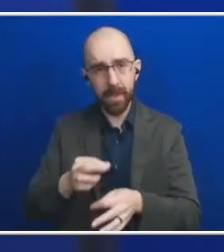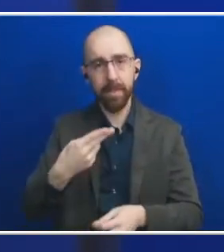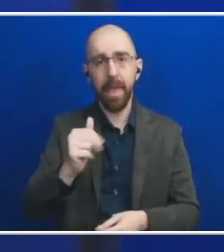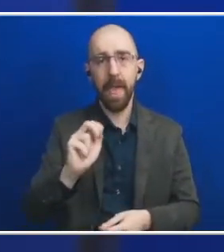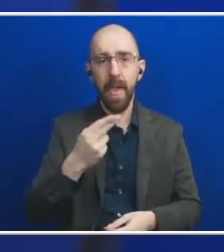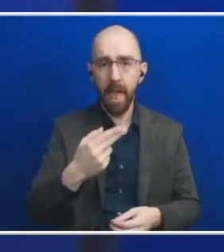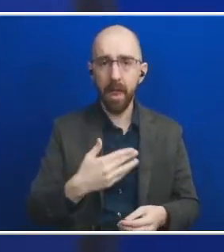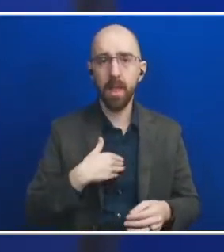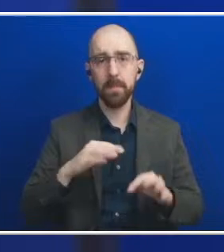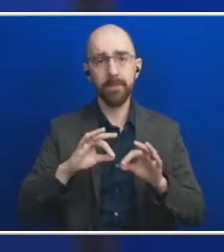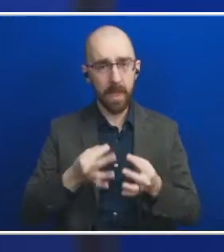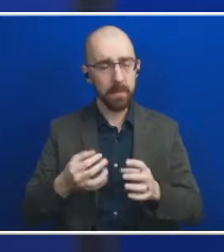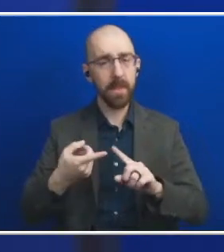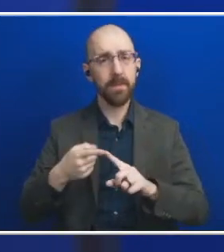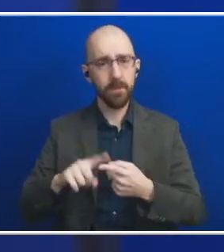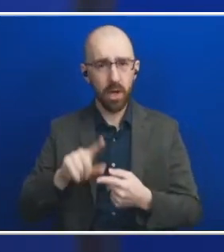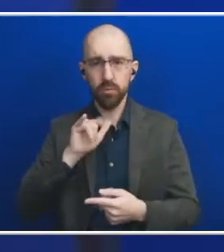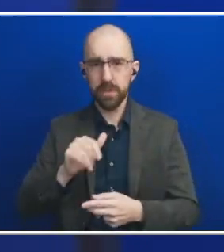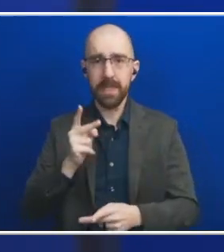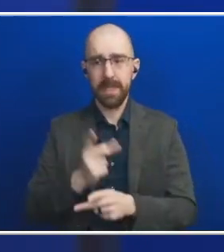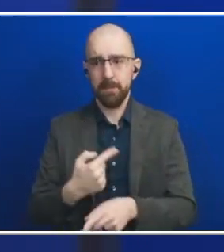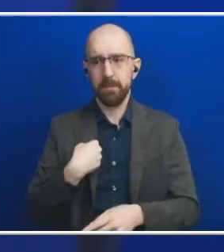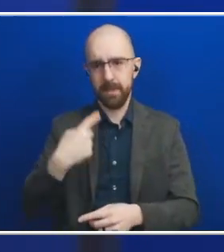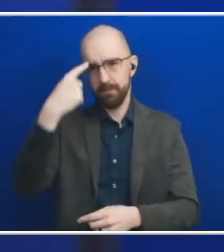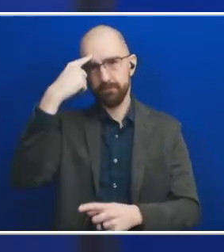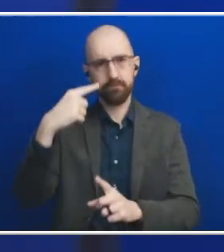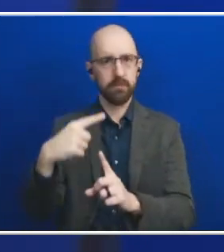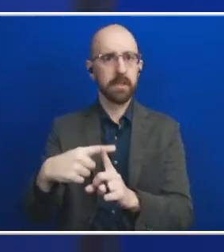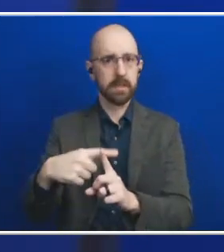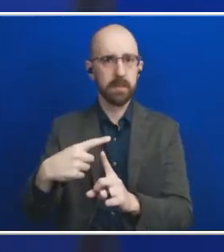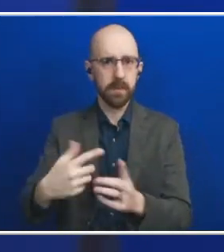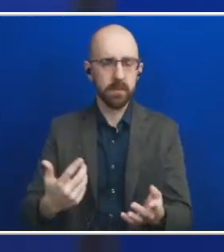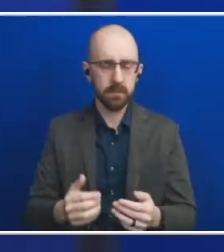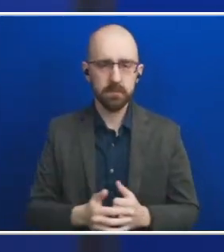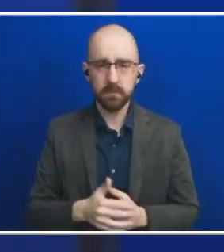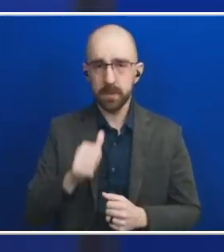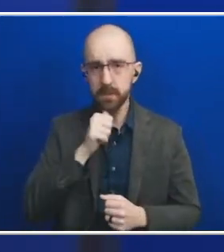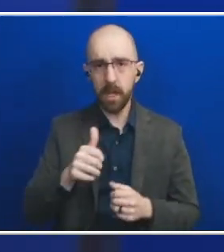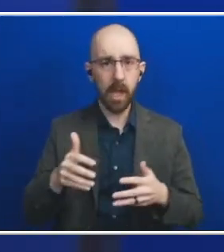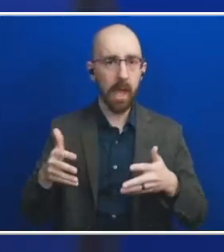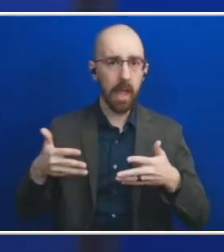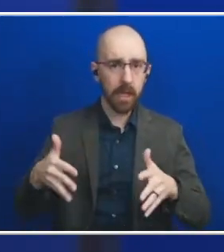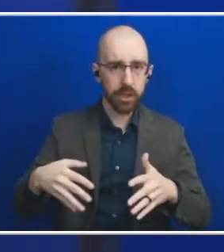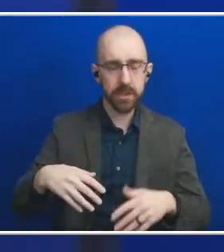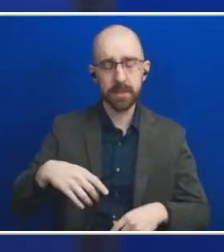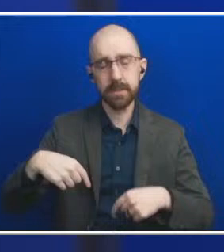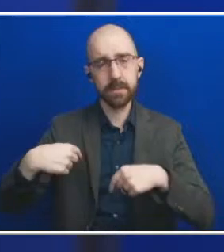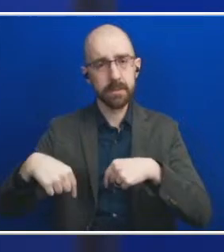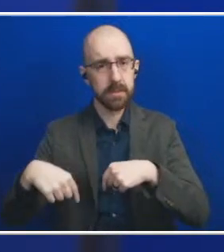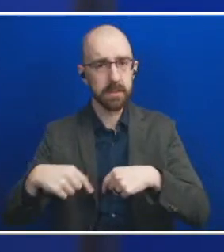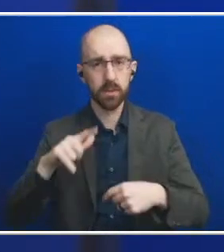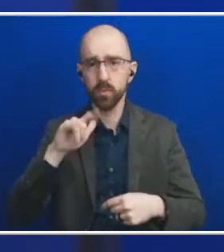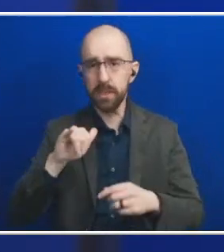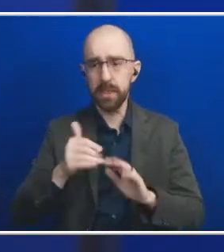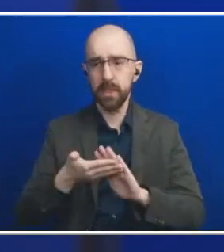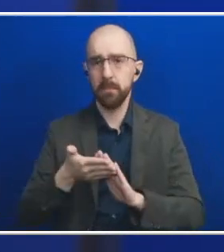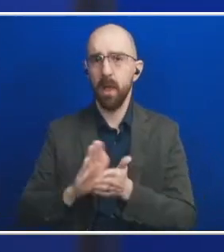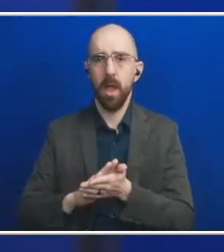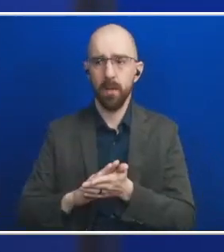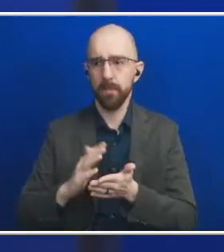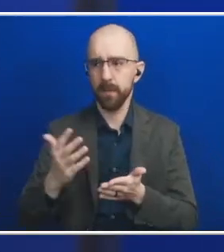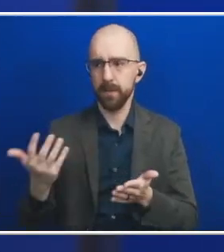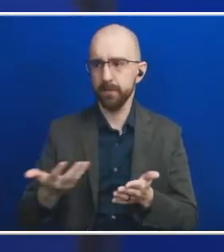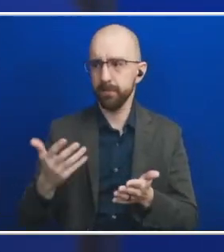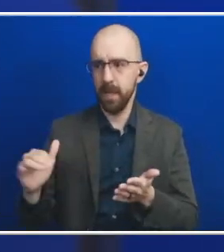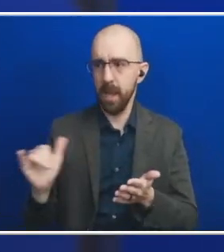really been able to keep me positive, not be as anxious, and really turn this into, like Dr. Ashcraft